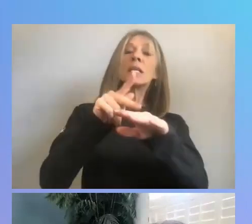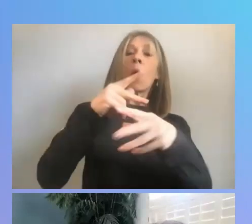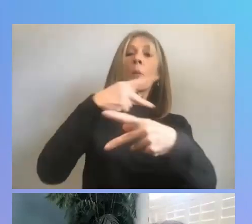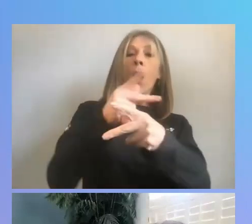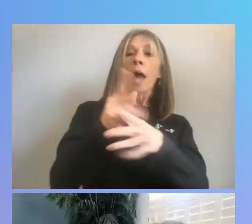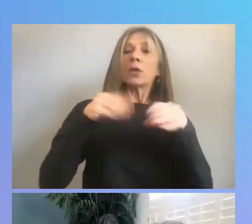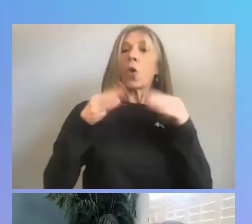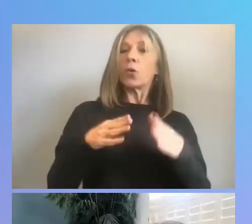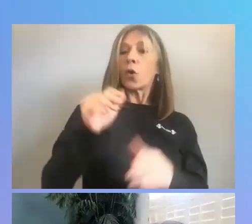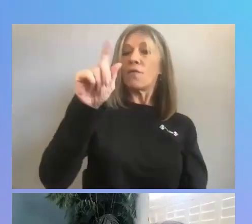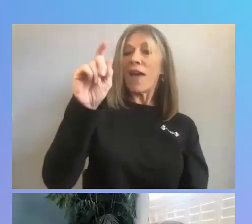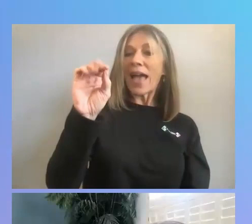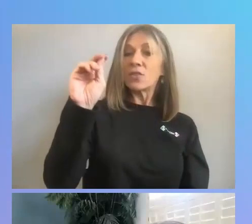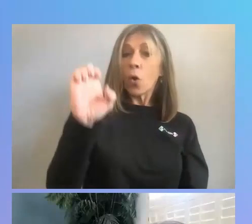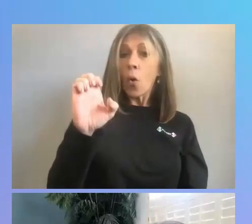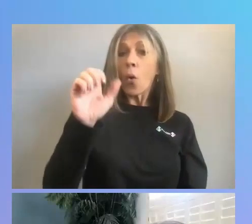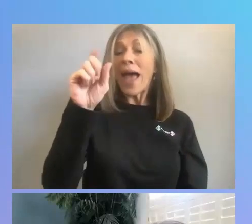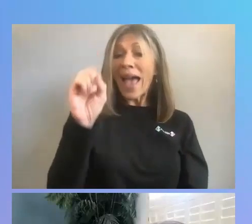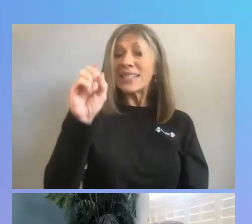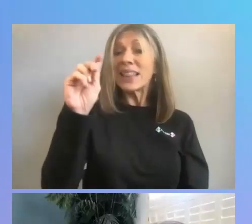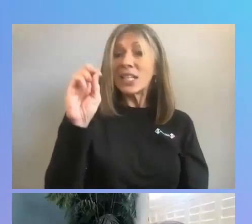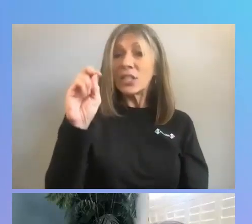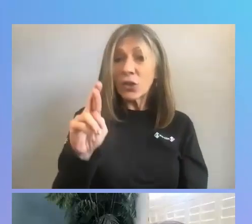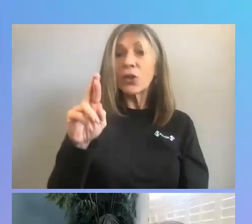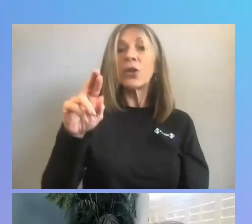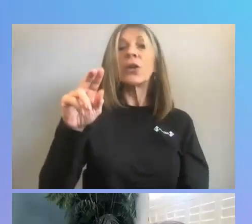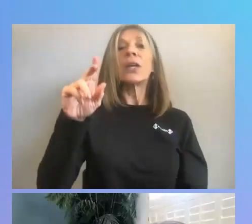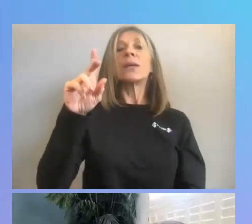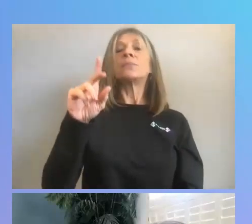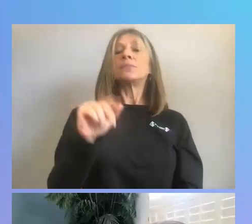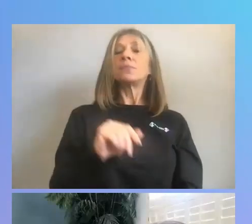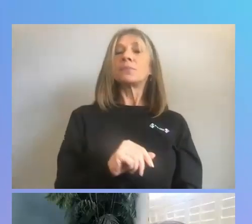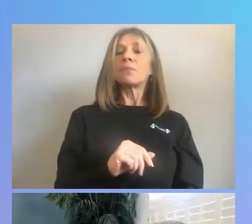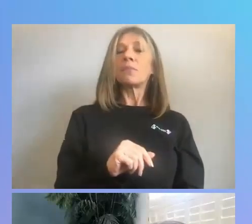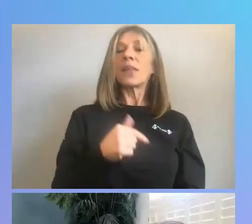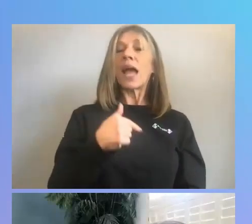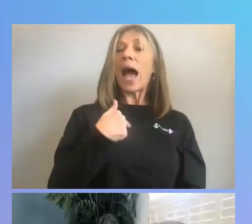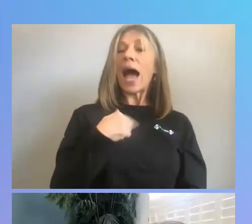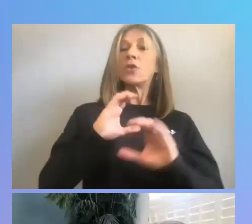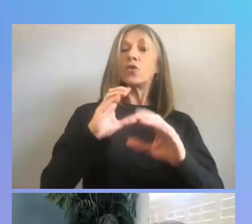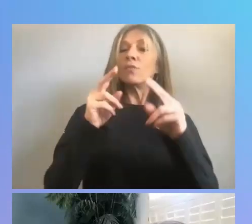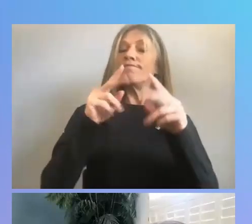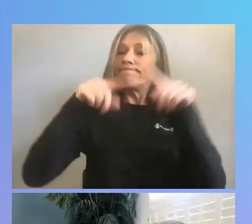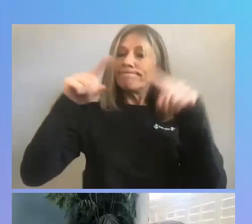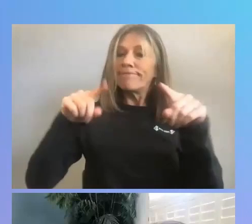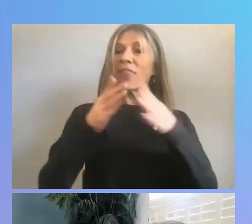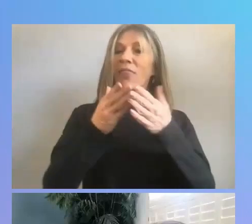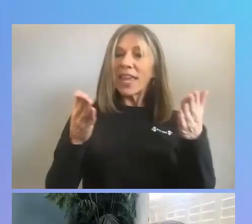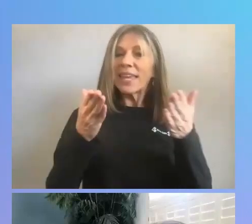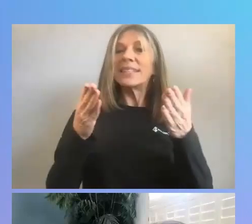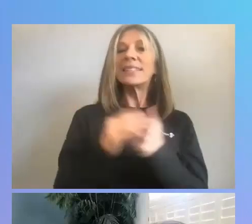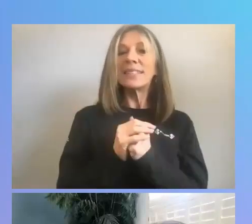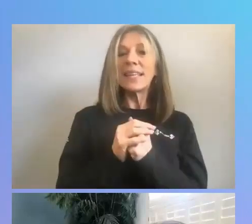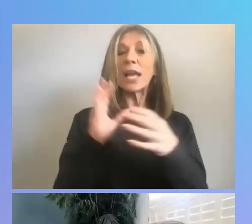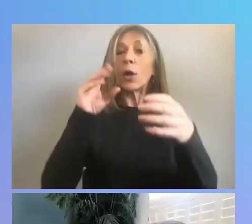and Excellent for DQ Systems Europe. I'm based in the Netherlands. I do various things at the W3C,